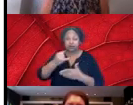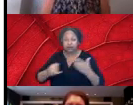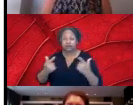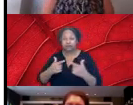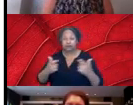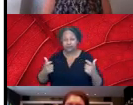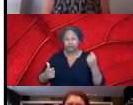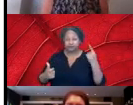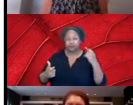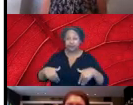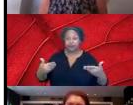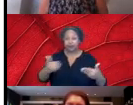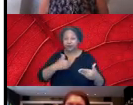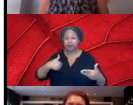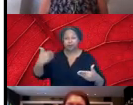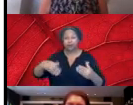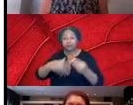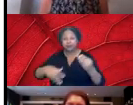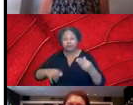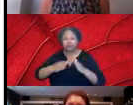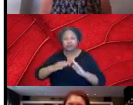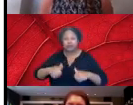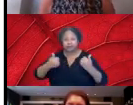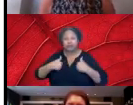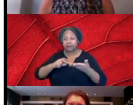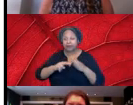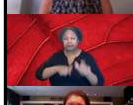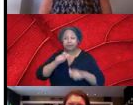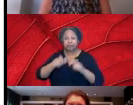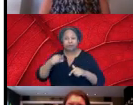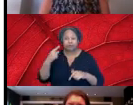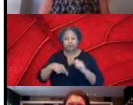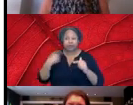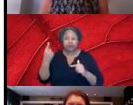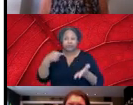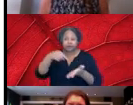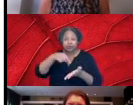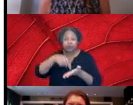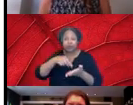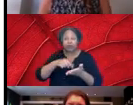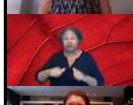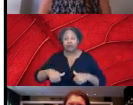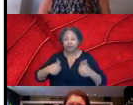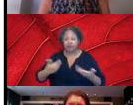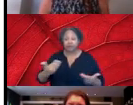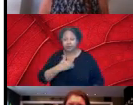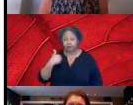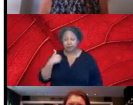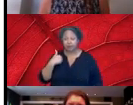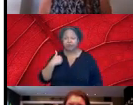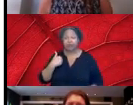the foundation, unlike, you know, grants, again, here's another differentiating factor. You don't have to have that postal